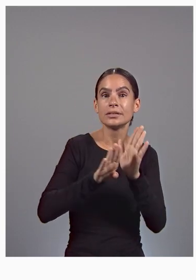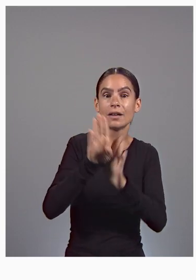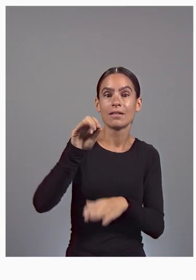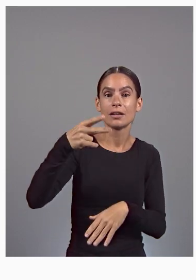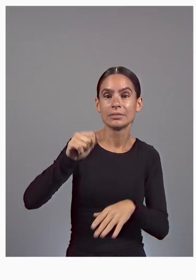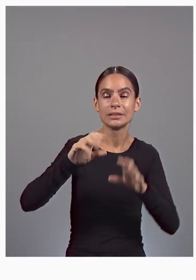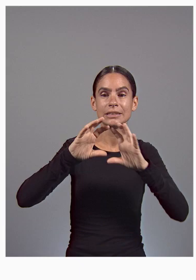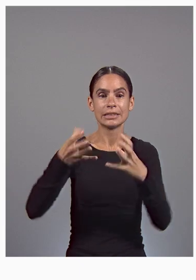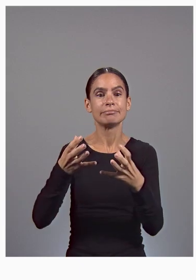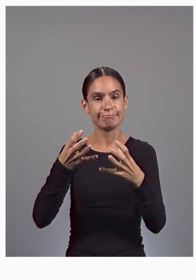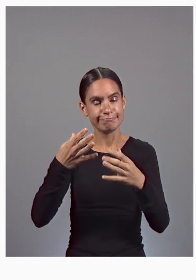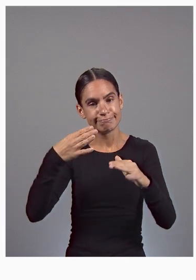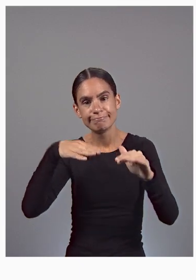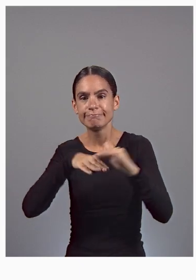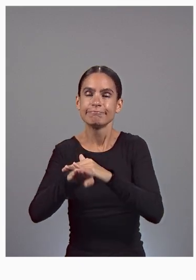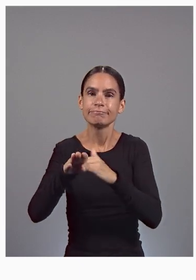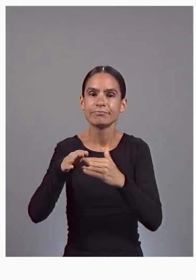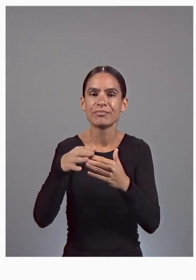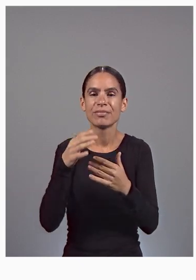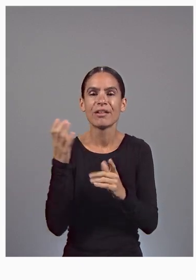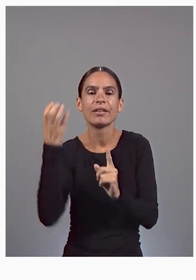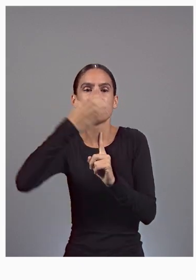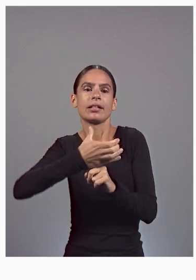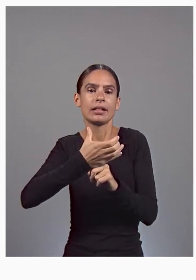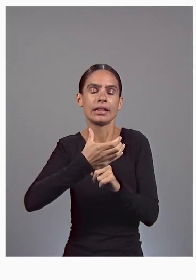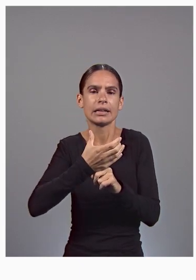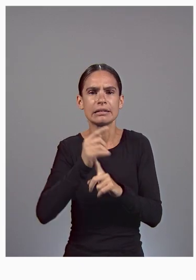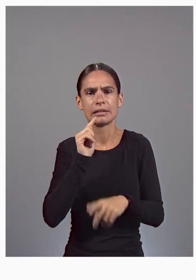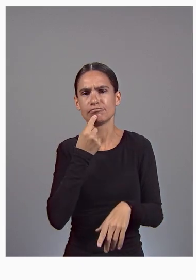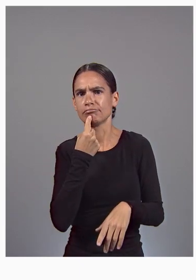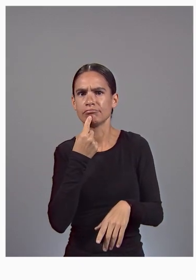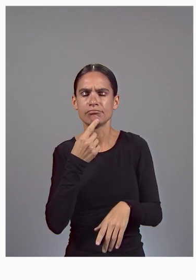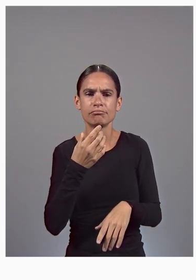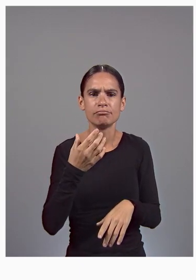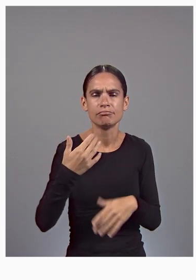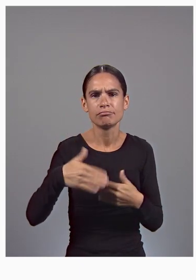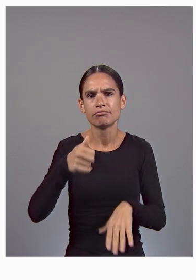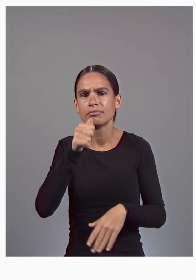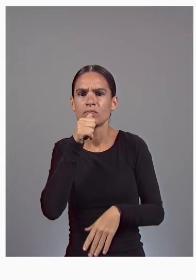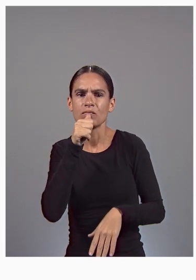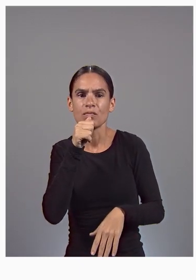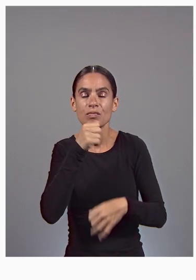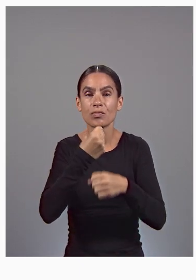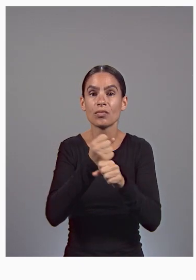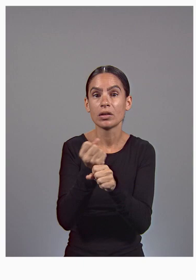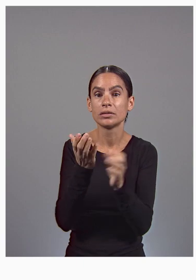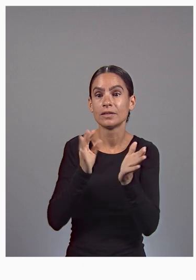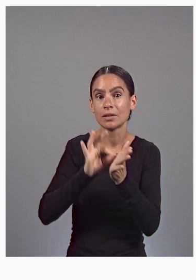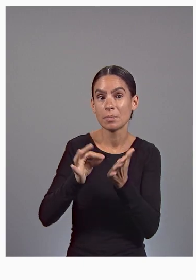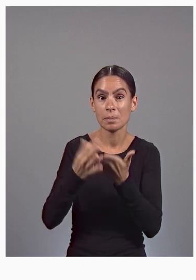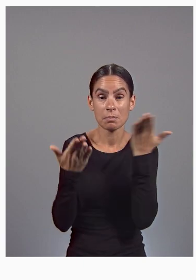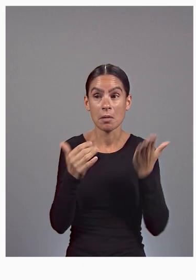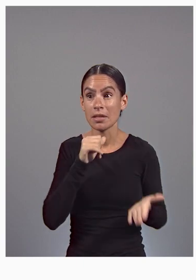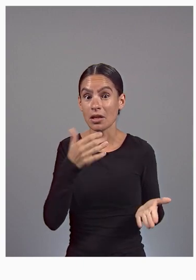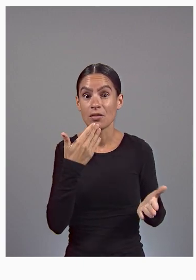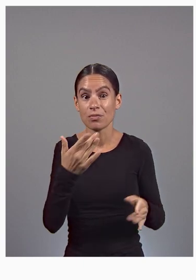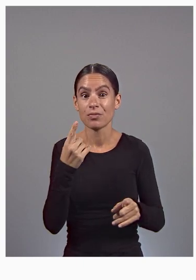gets access to impersonate a highly privileged production service account. That probably wouldn't be good, right?